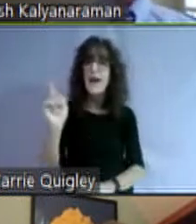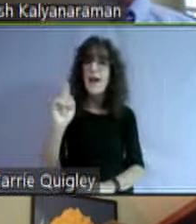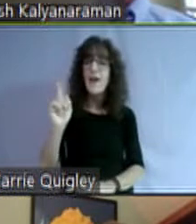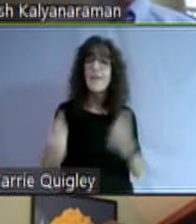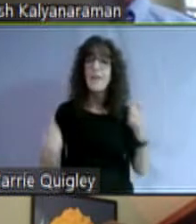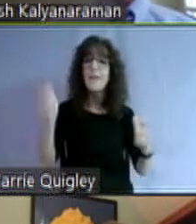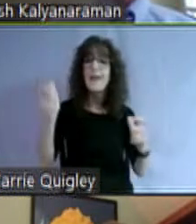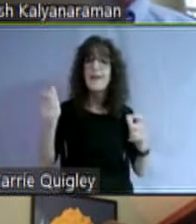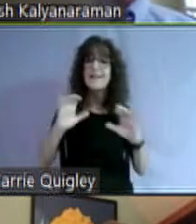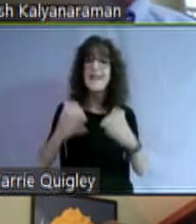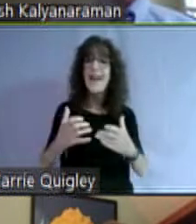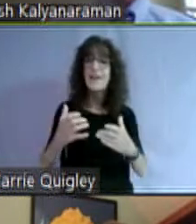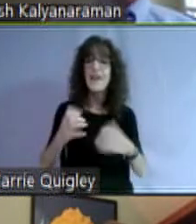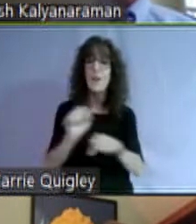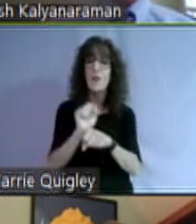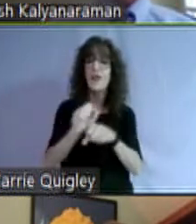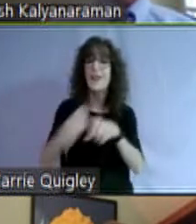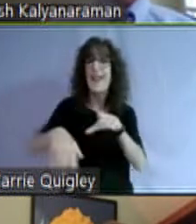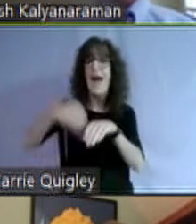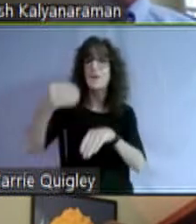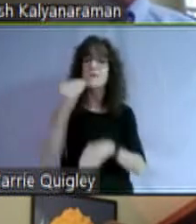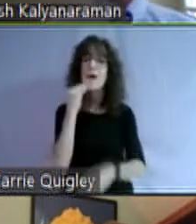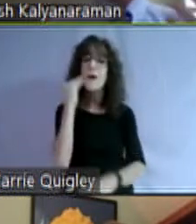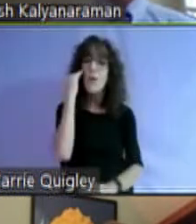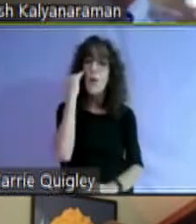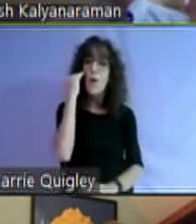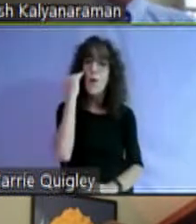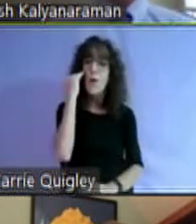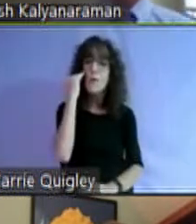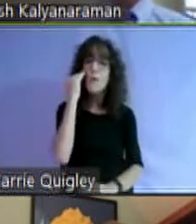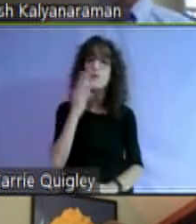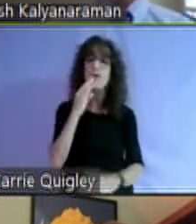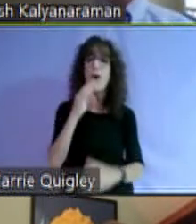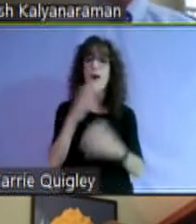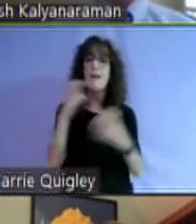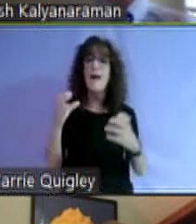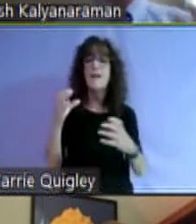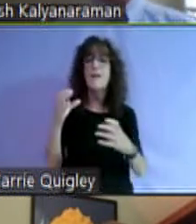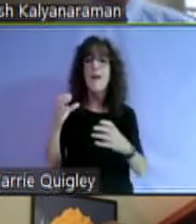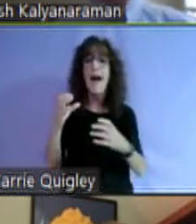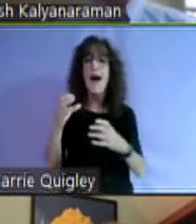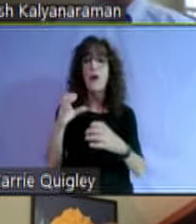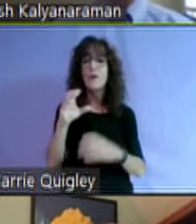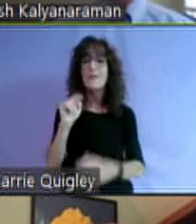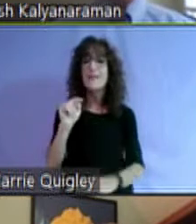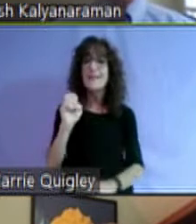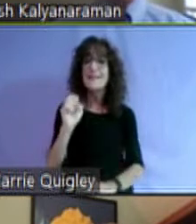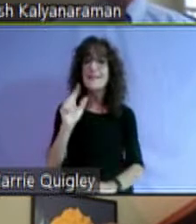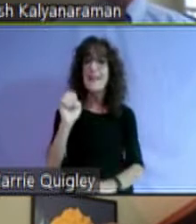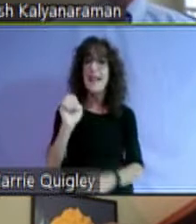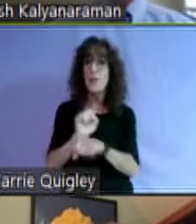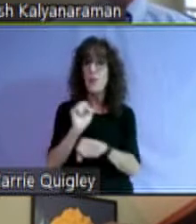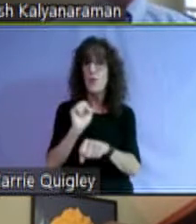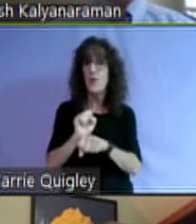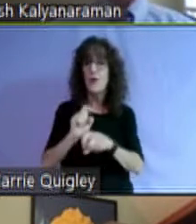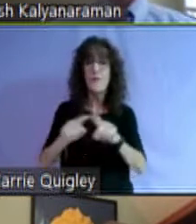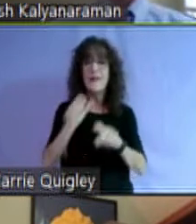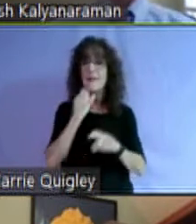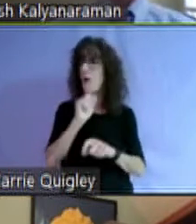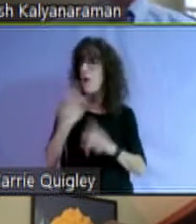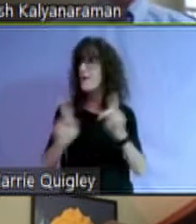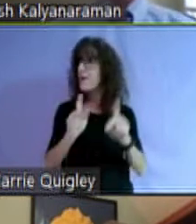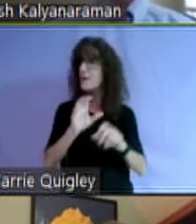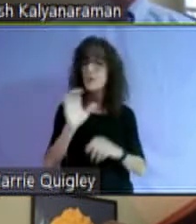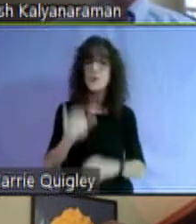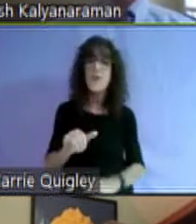category is working outside the home. We talk a lot about telework, and that's certainly important, but not everybody is able to do that.